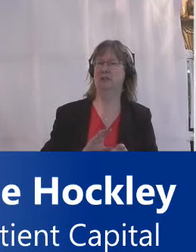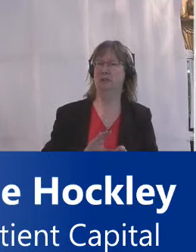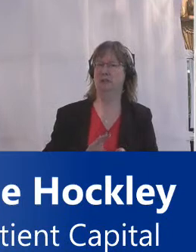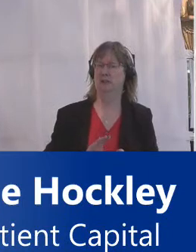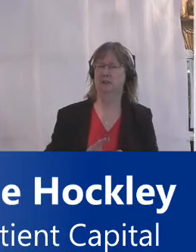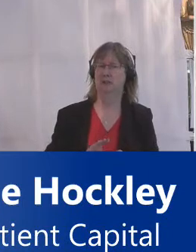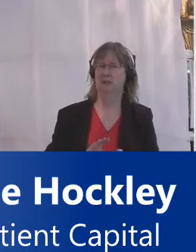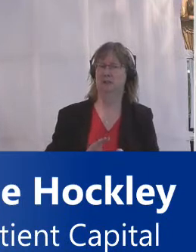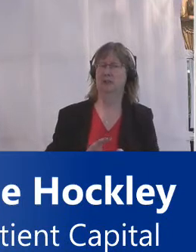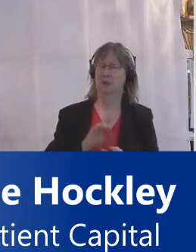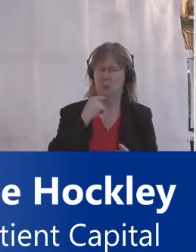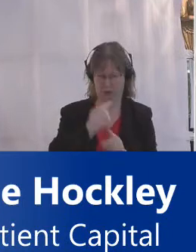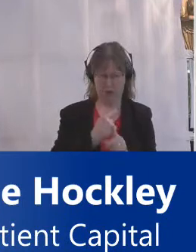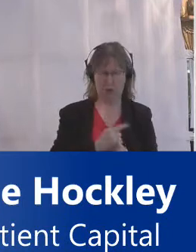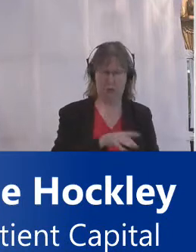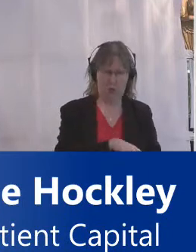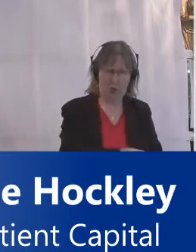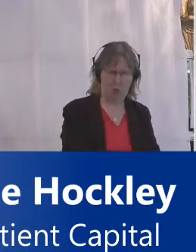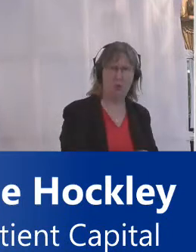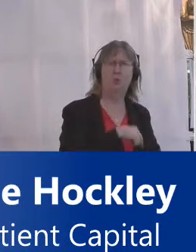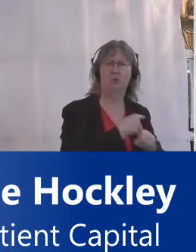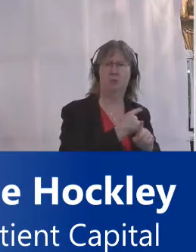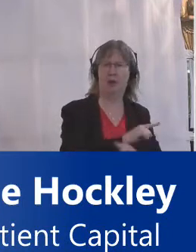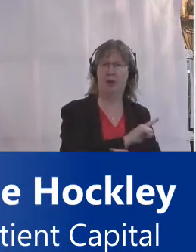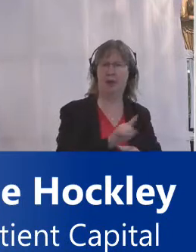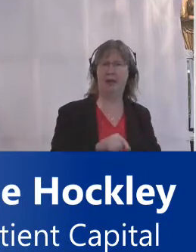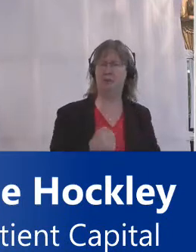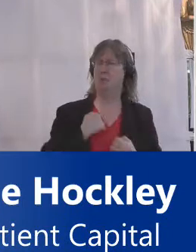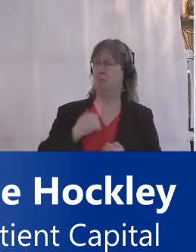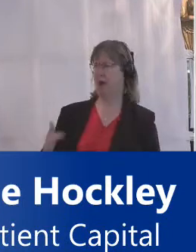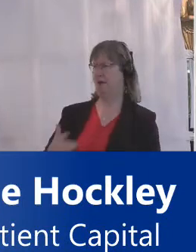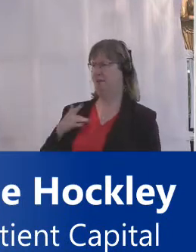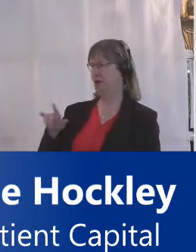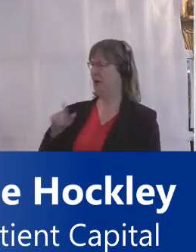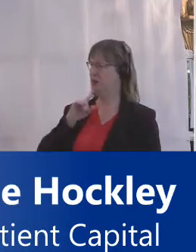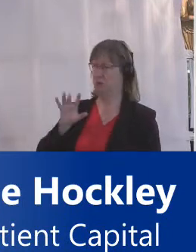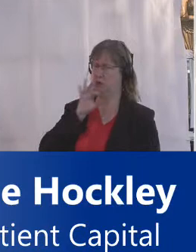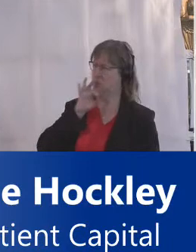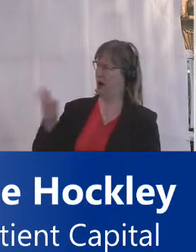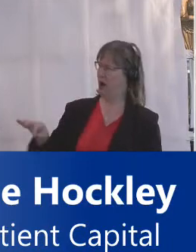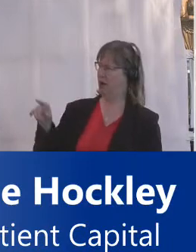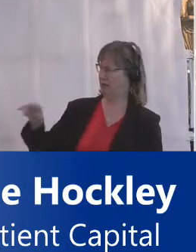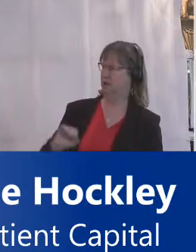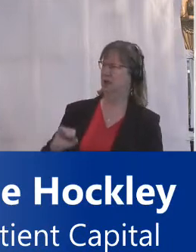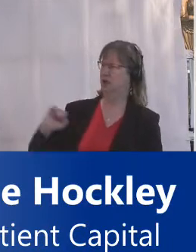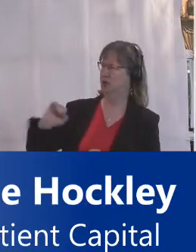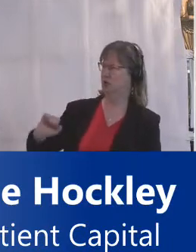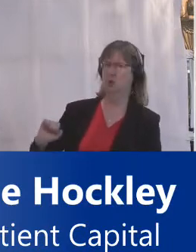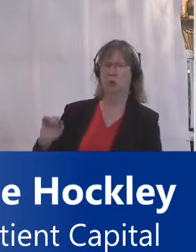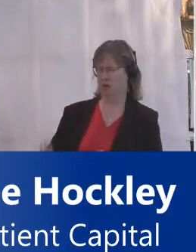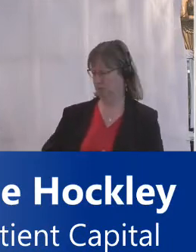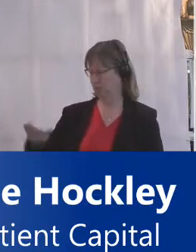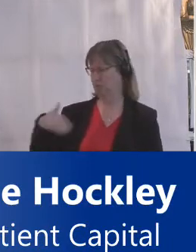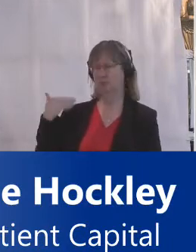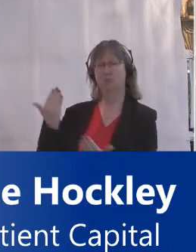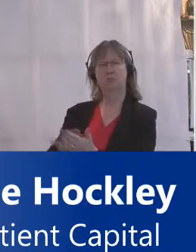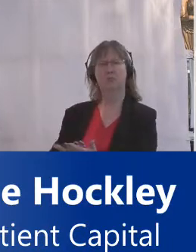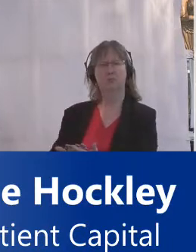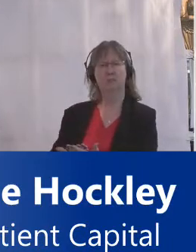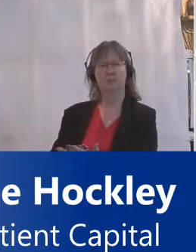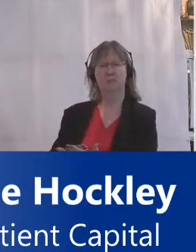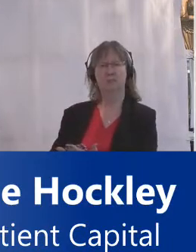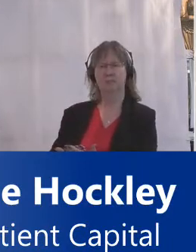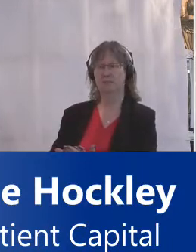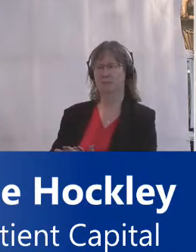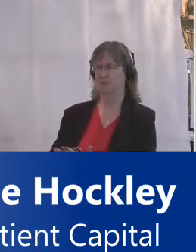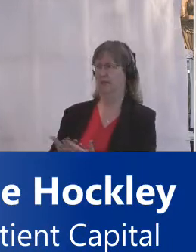up on later. But I think from my point of view, Yvonne, I'm quite interested to just hear a little bit about your background and how you got to